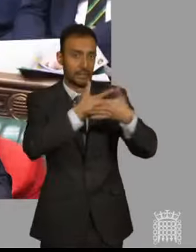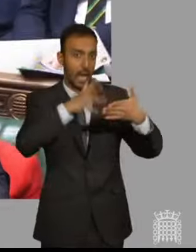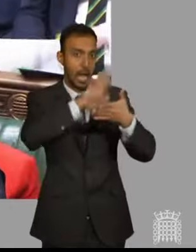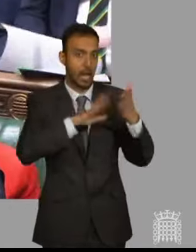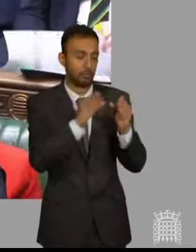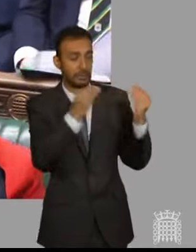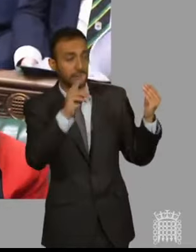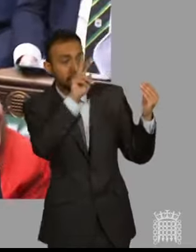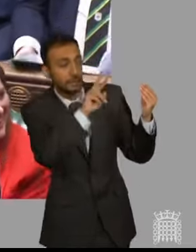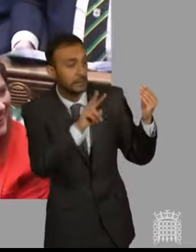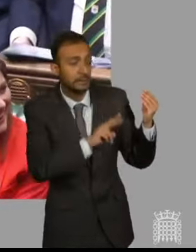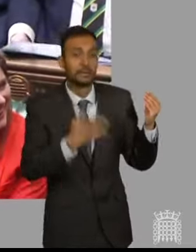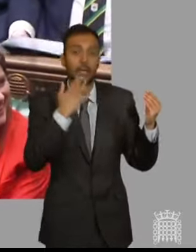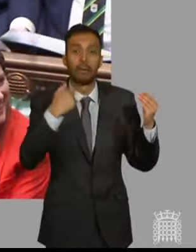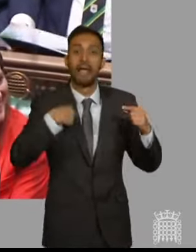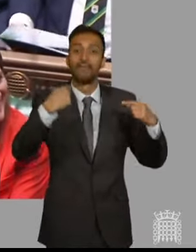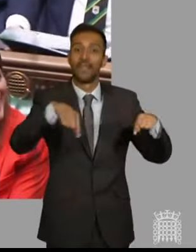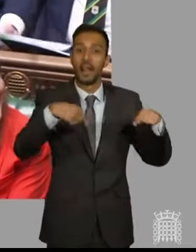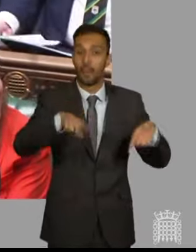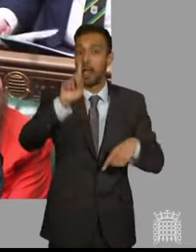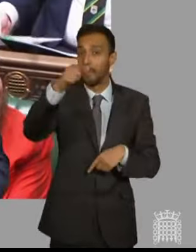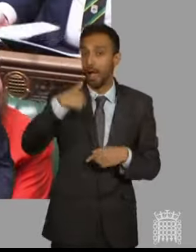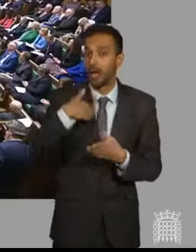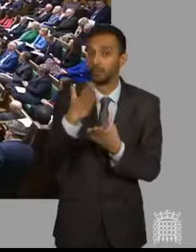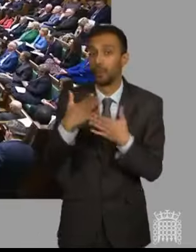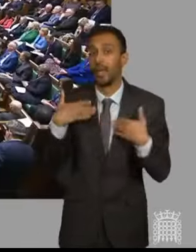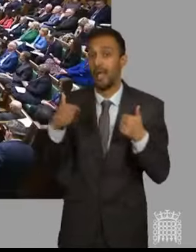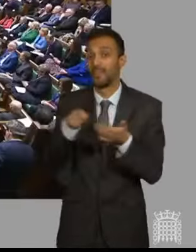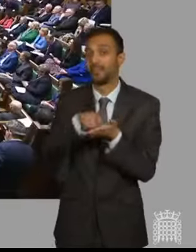friend's project and see the significant progress for herself.